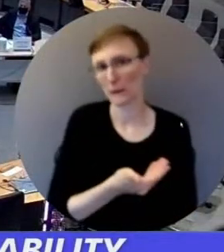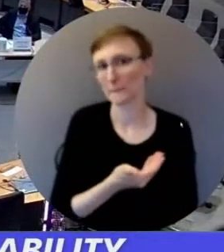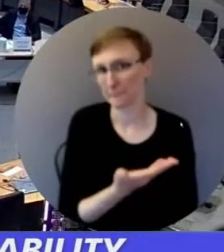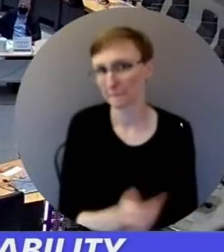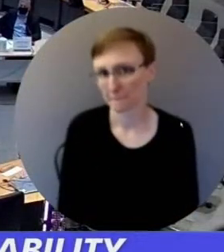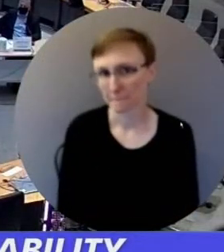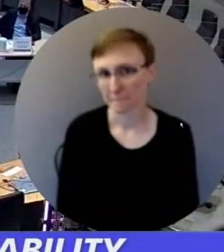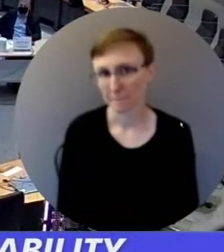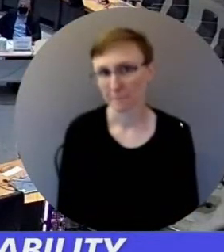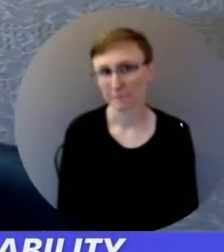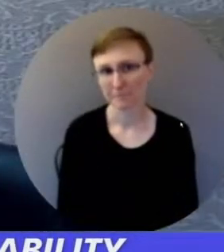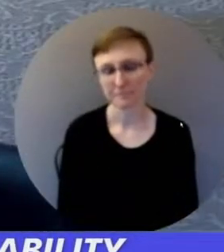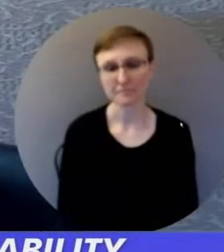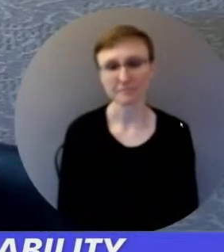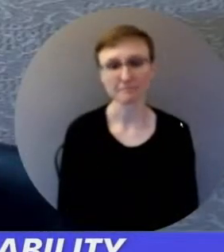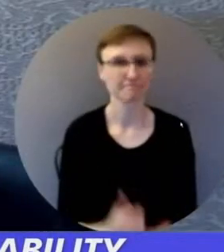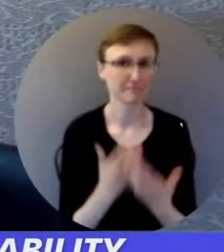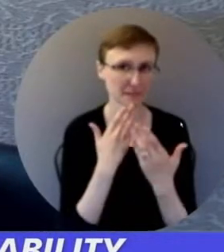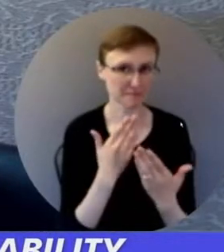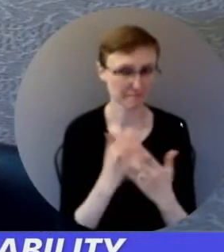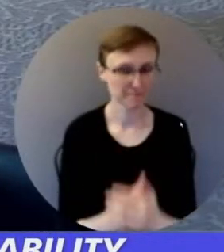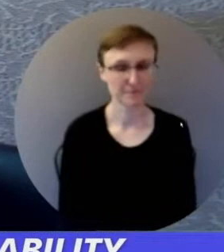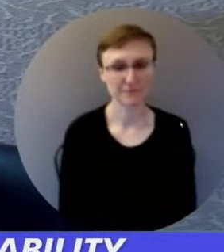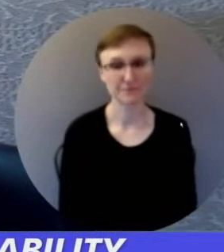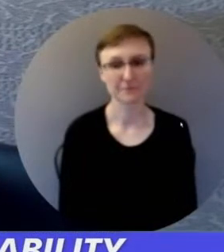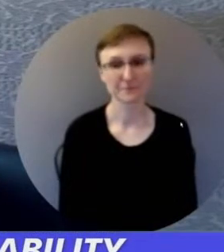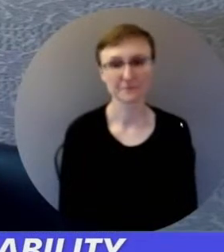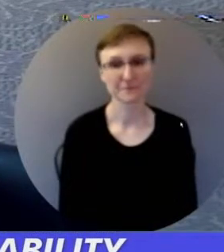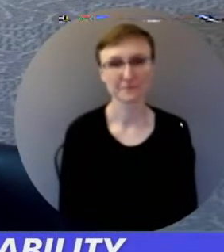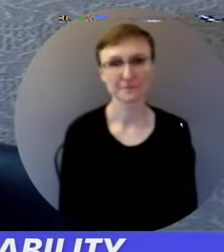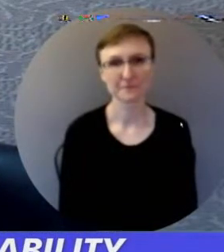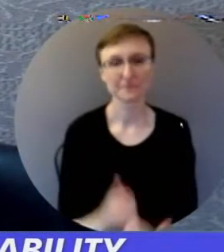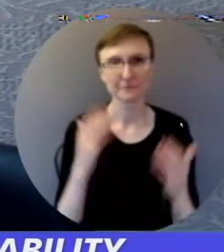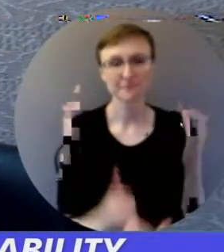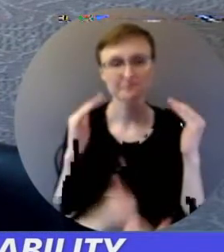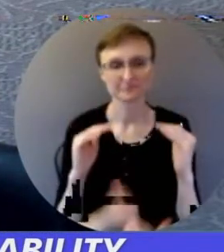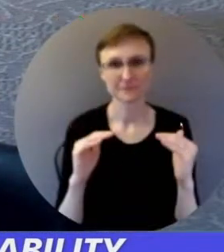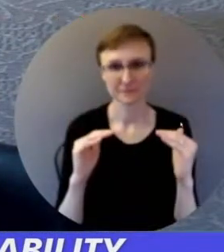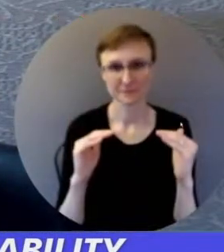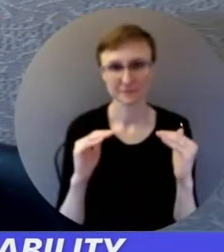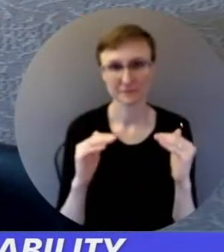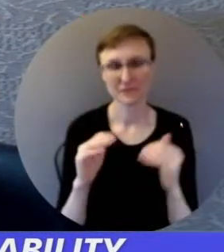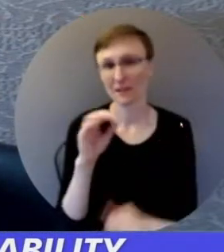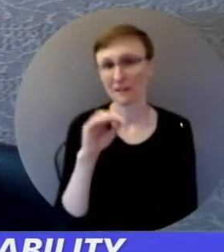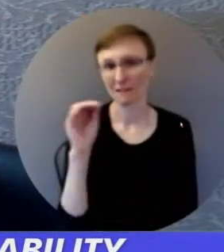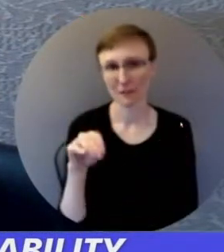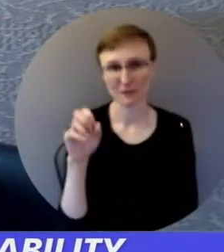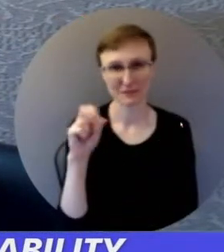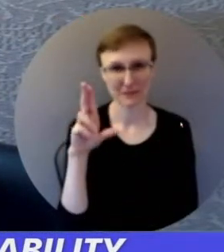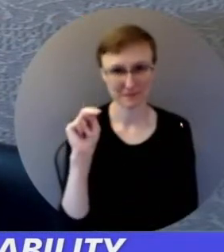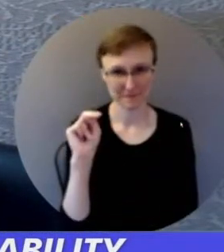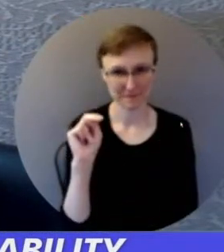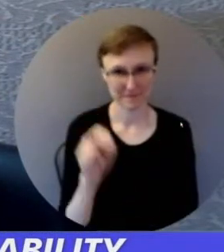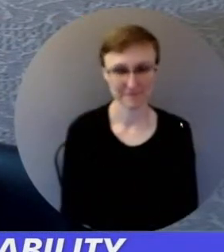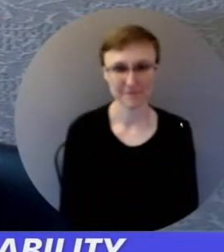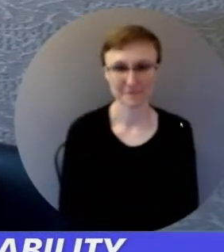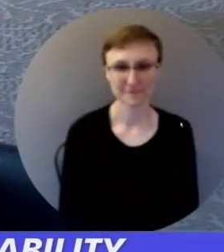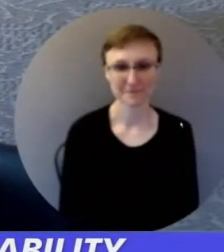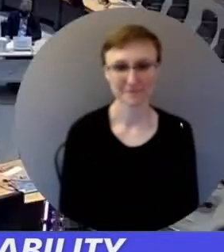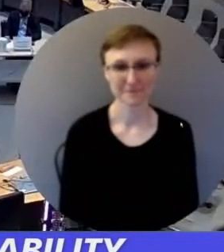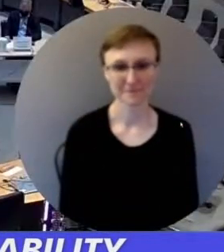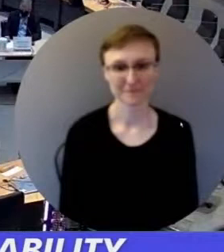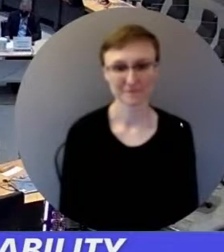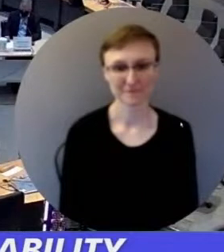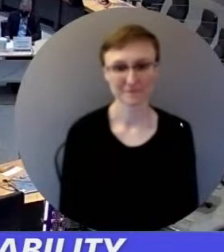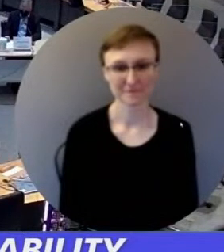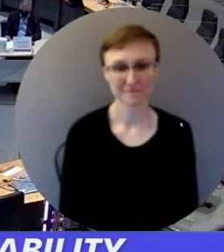Aaron. Moving on, we have Blair Crawford from the Ottawa Sun. Hi, this is a question